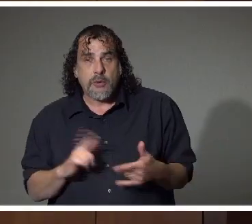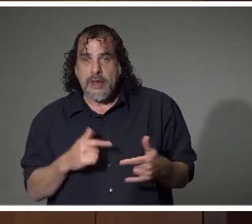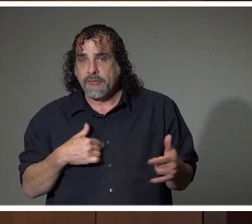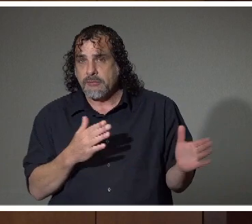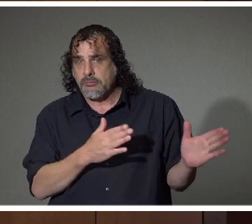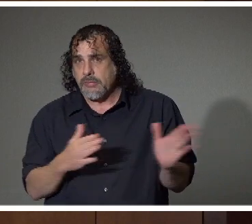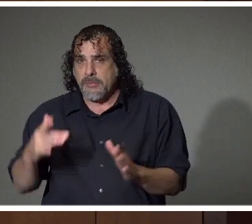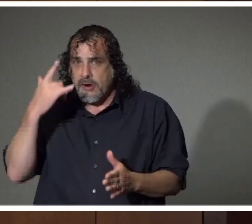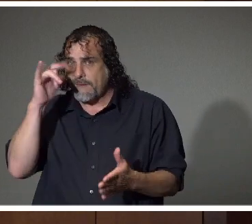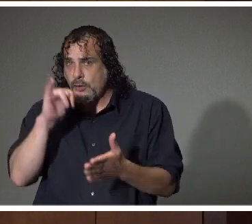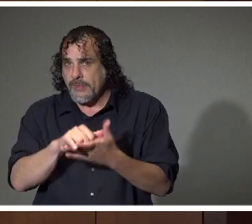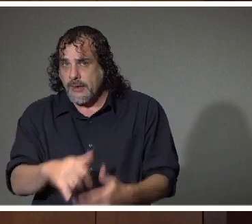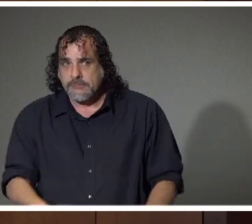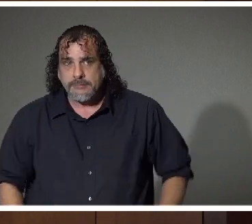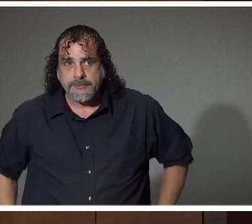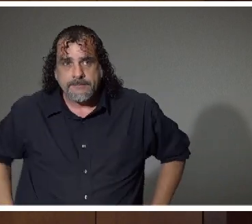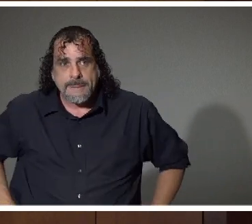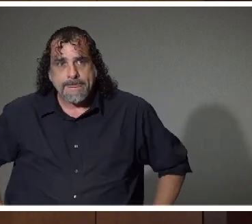it.